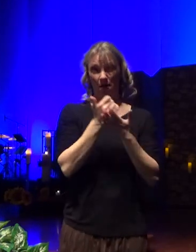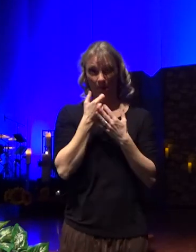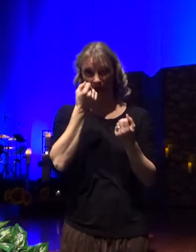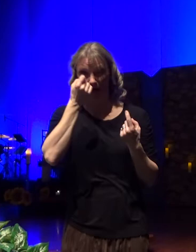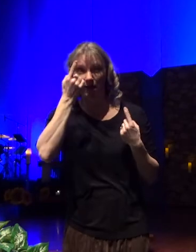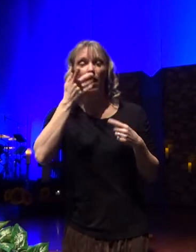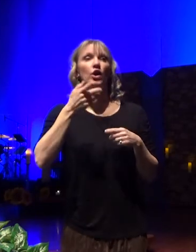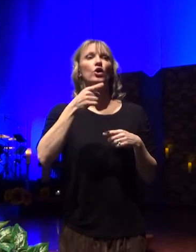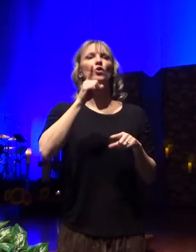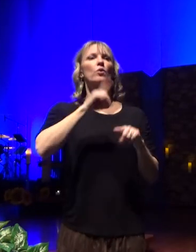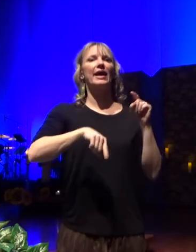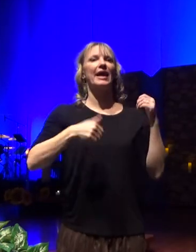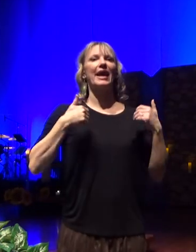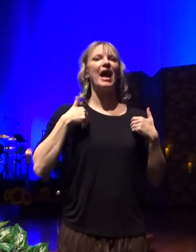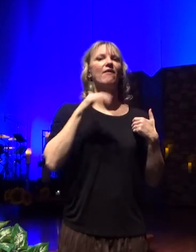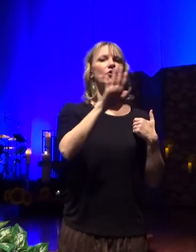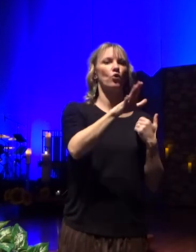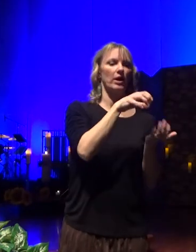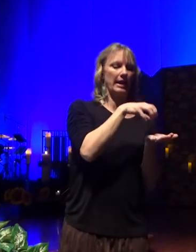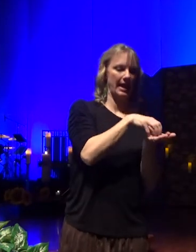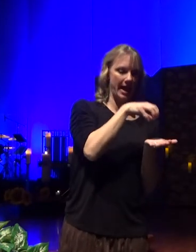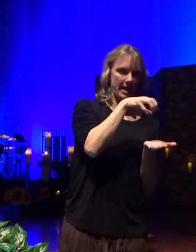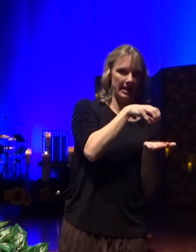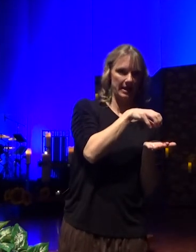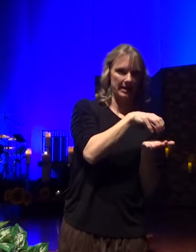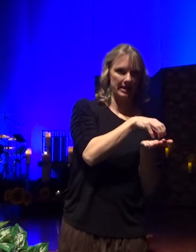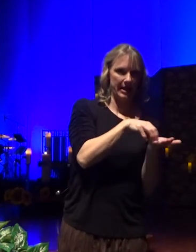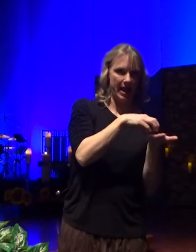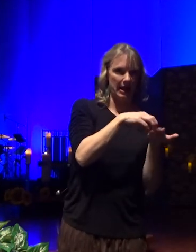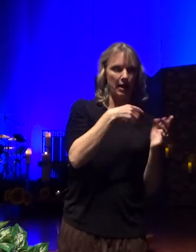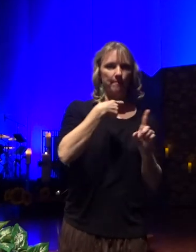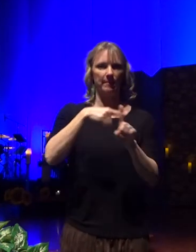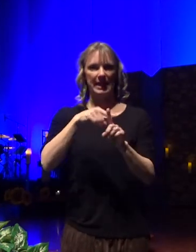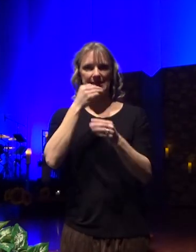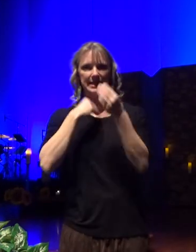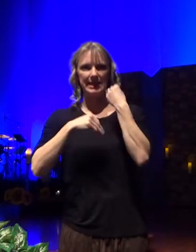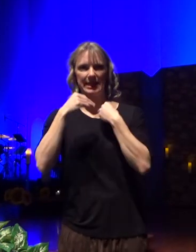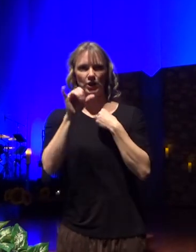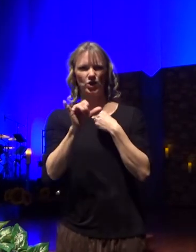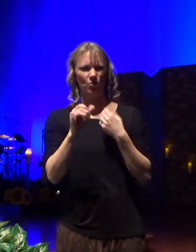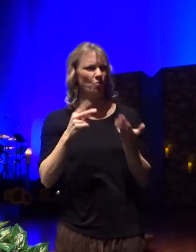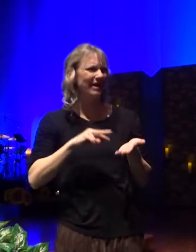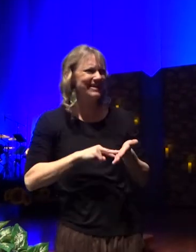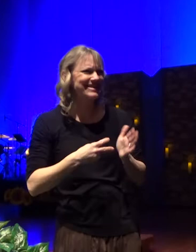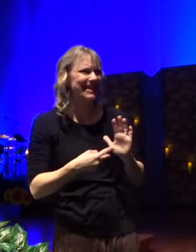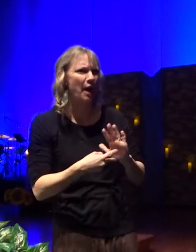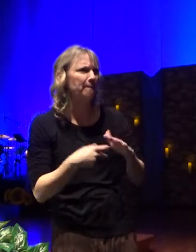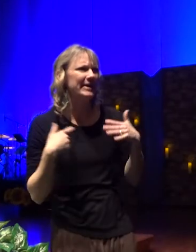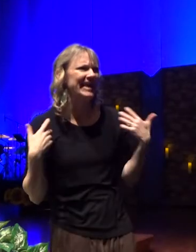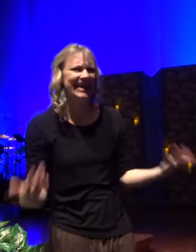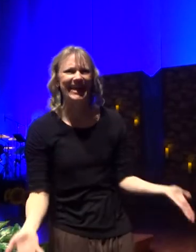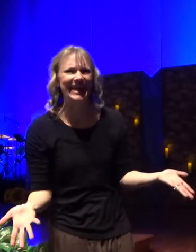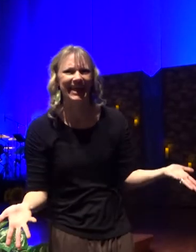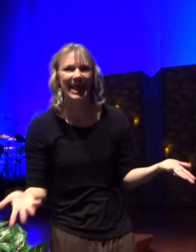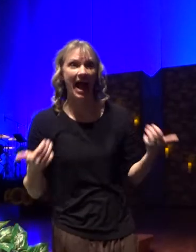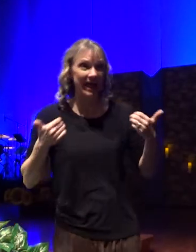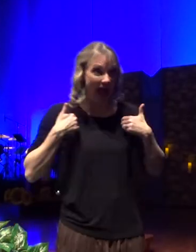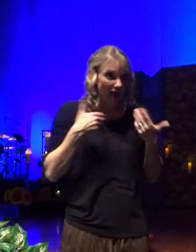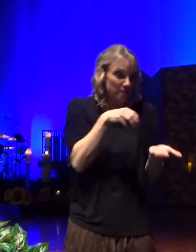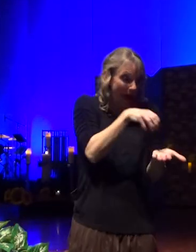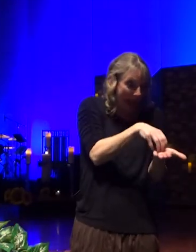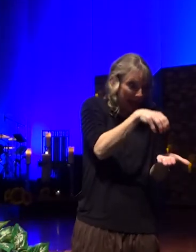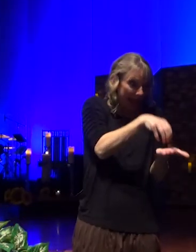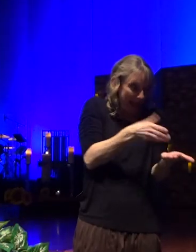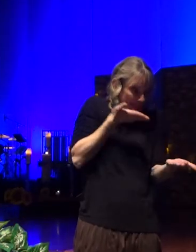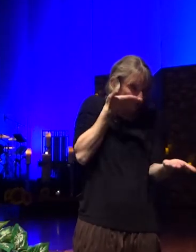you can help me out a little bit, is you can't have your cake and eat it too. You know that one? What the heck is that supposed to mean? I've